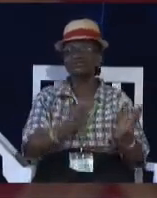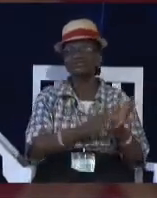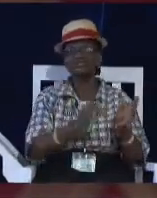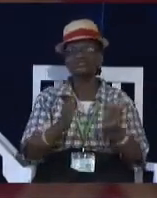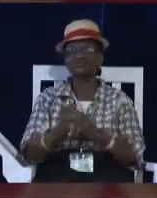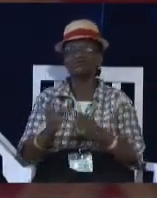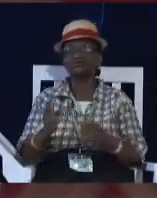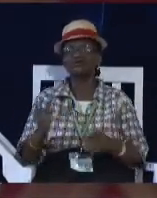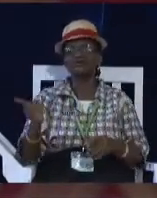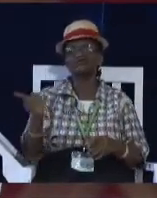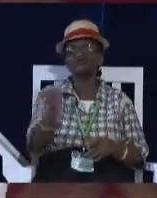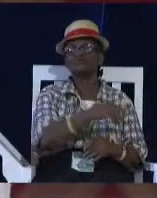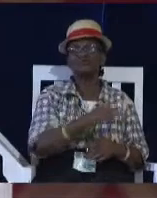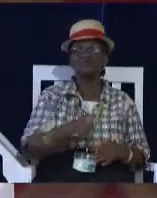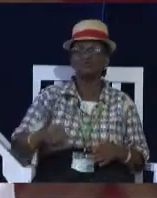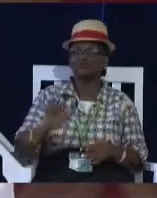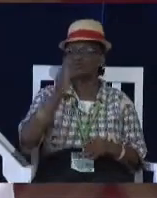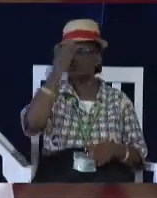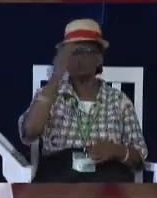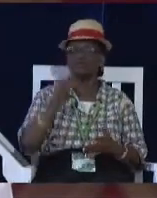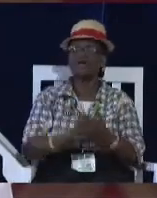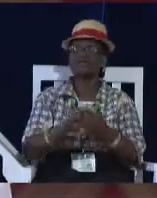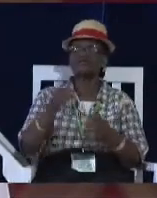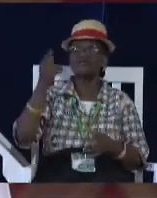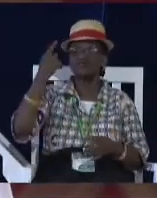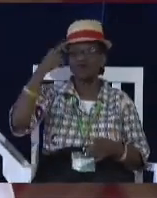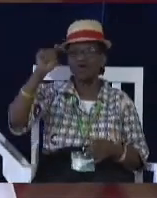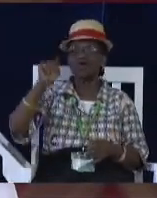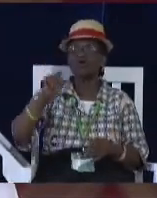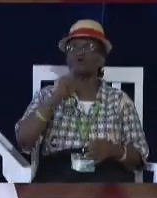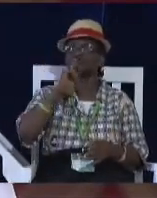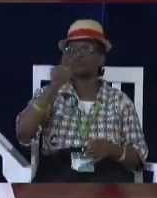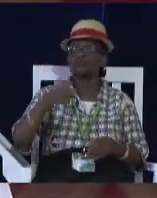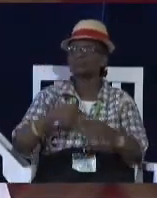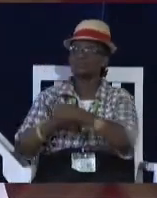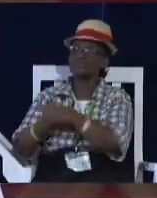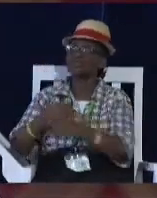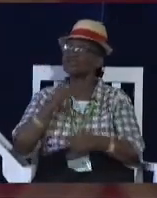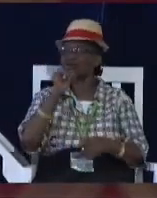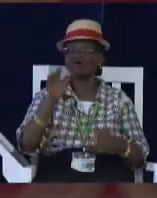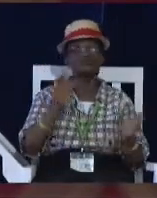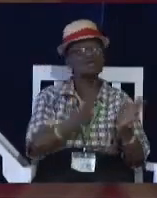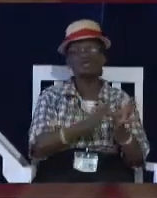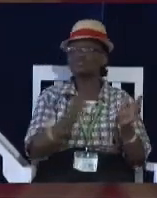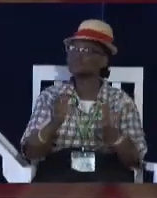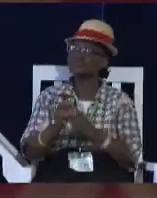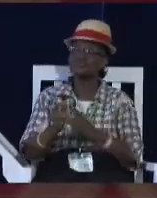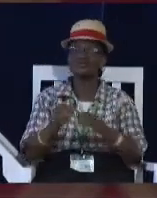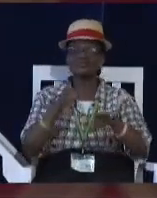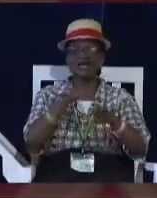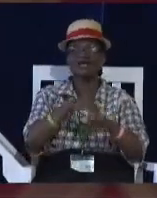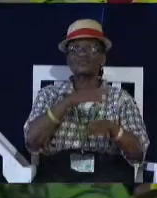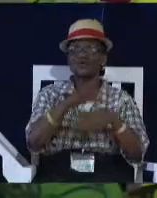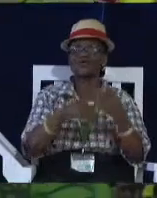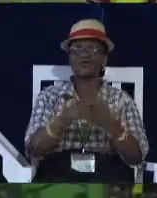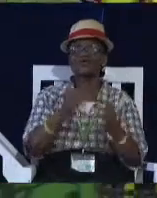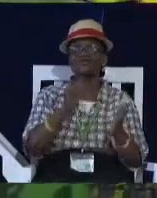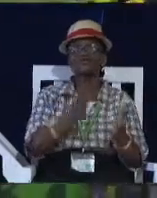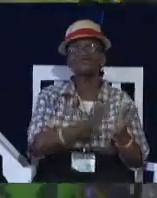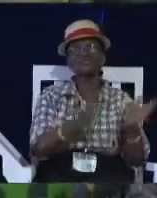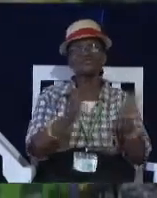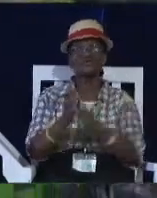You should know that for sure. I'm not Jesus at all. Jesus never ate pounded yam.